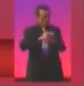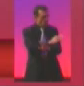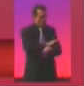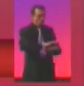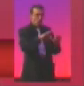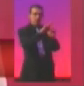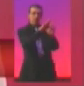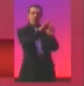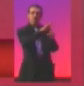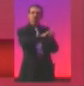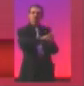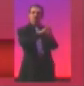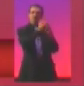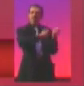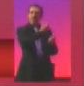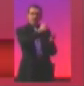country.